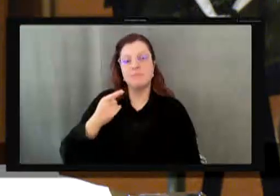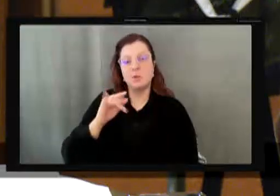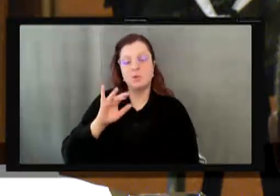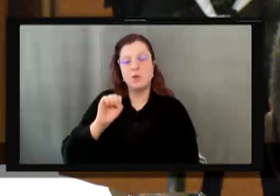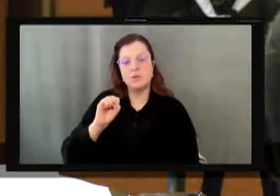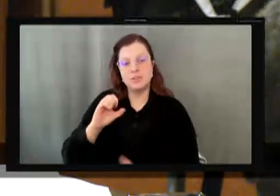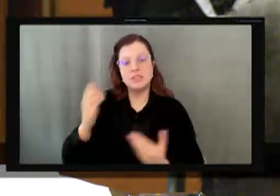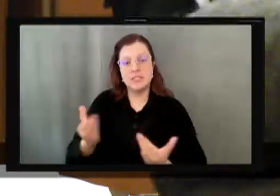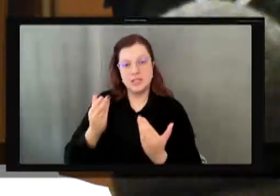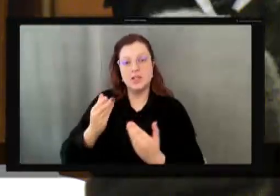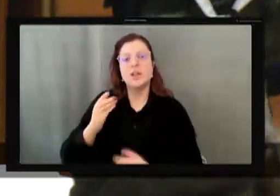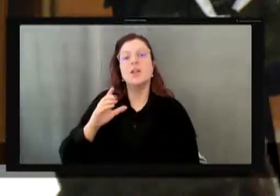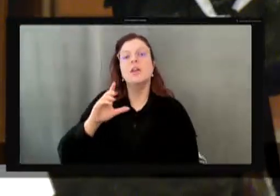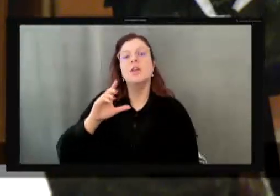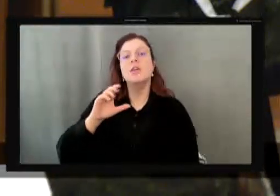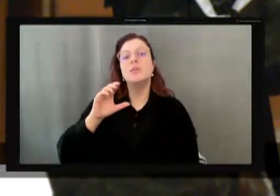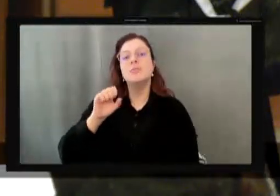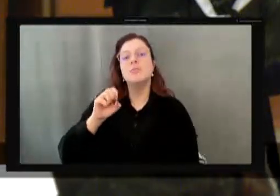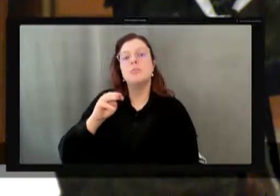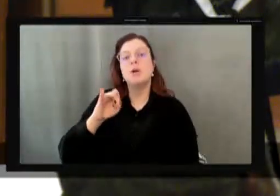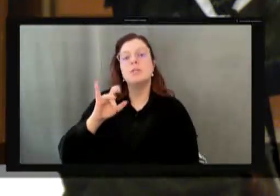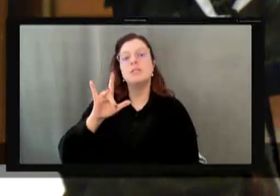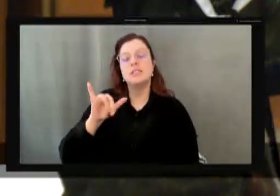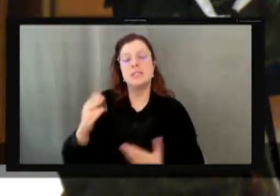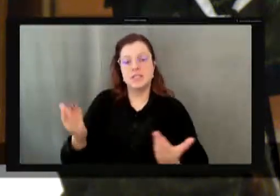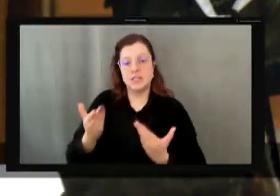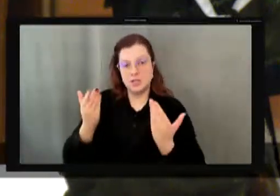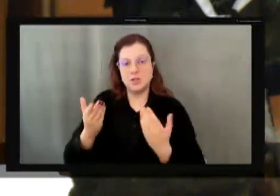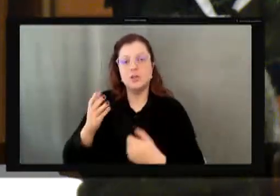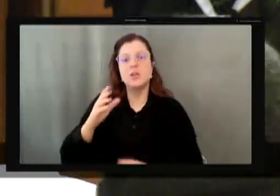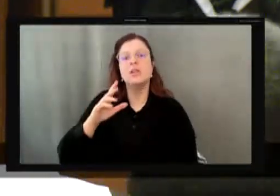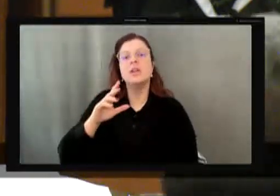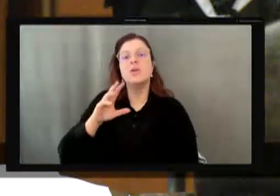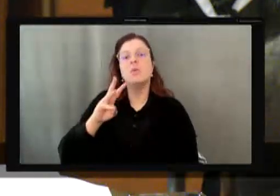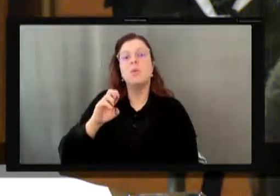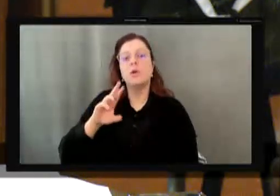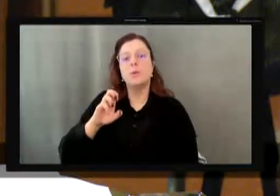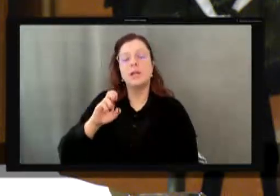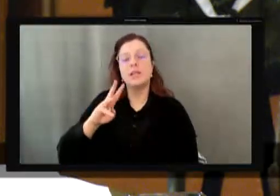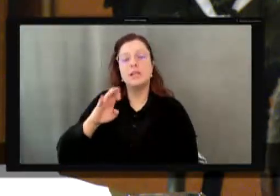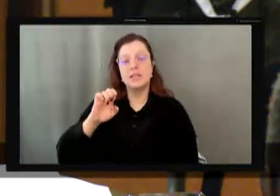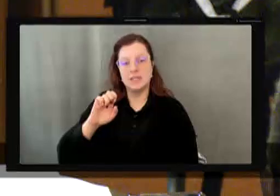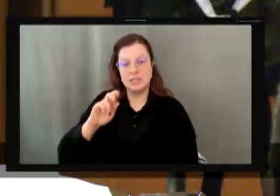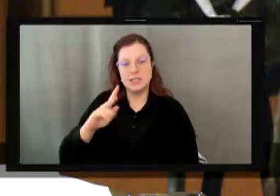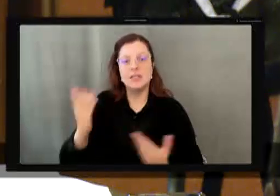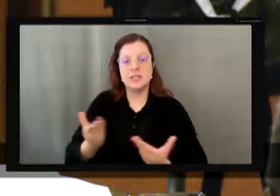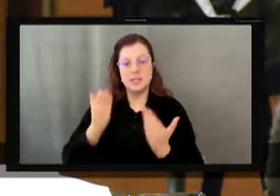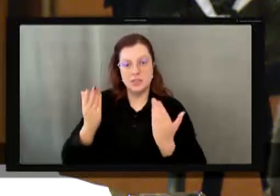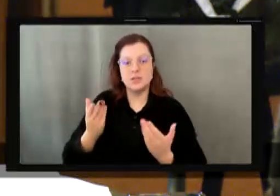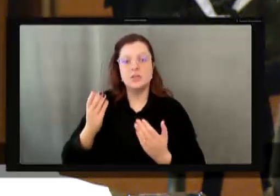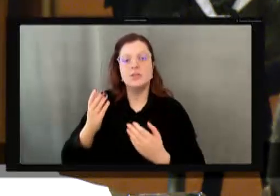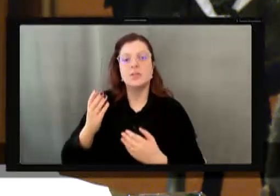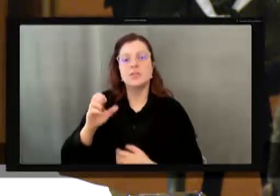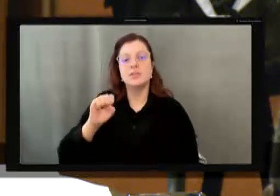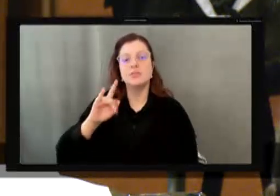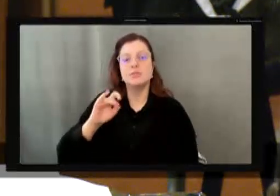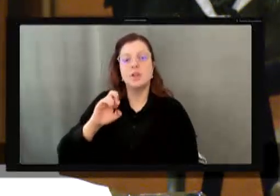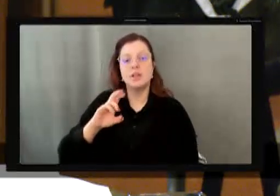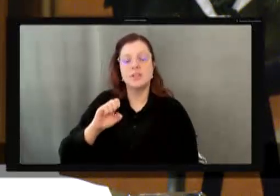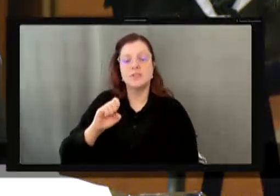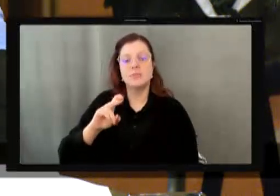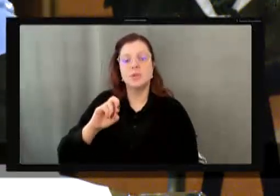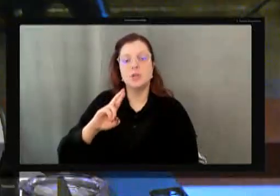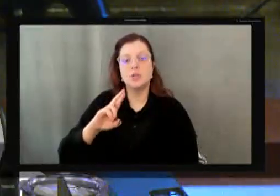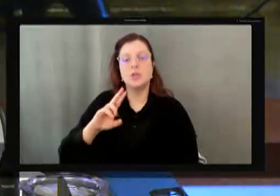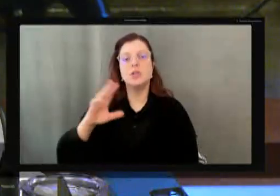Mr. Mosley. Here. Mrs. Kell Smith. Ms. Warwick. Here. Mr. Wilson. Ms. Strasburger, Chair. Here. Five members present.